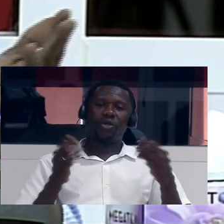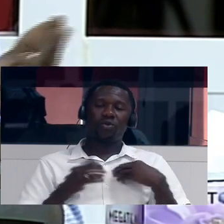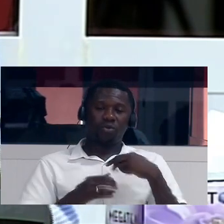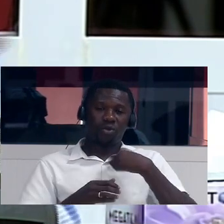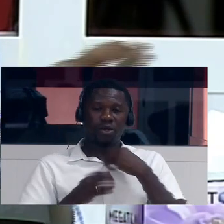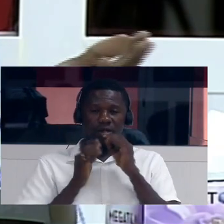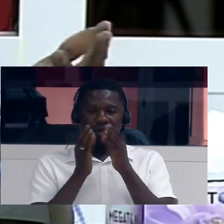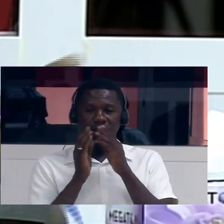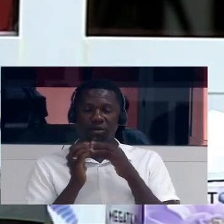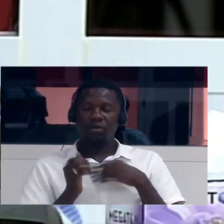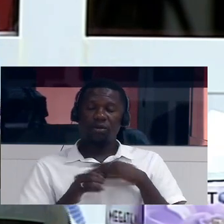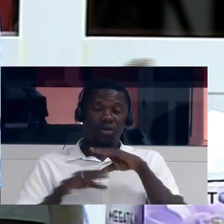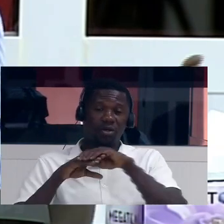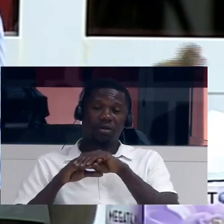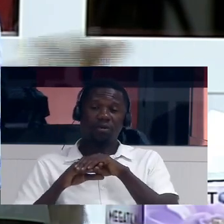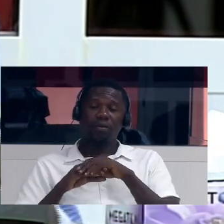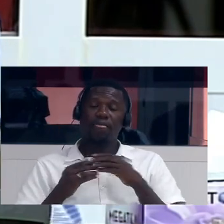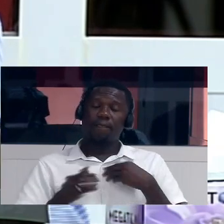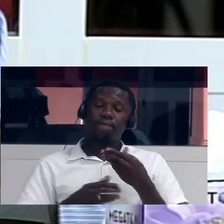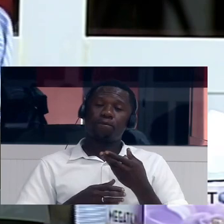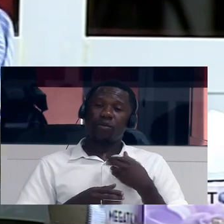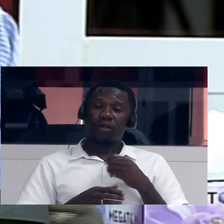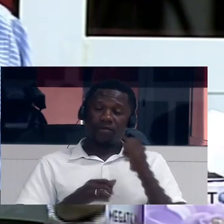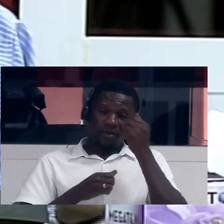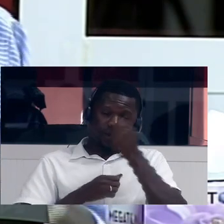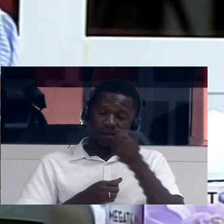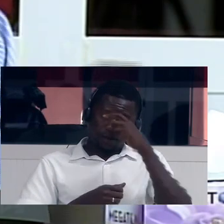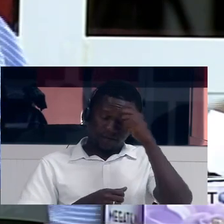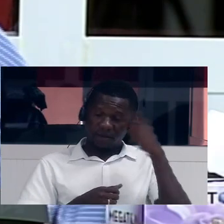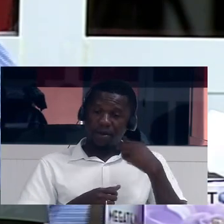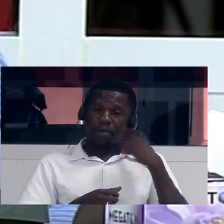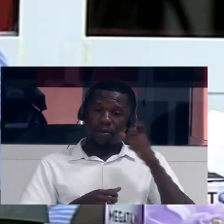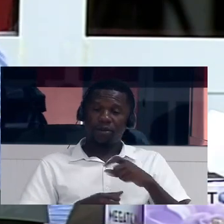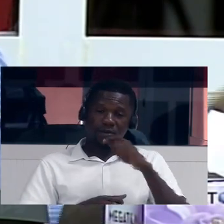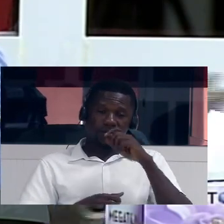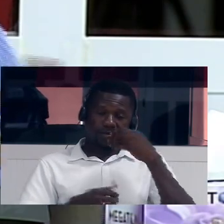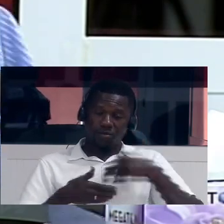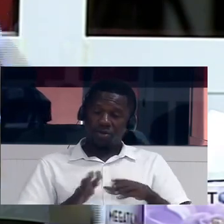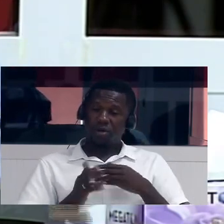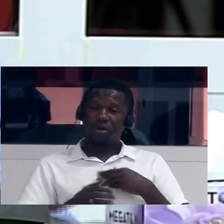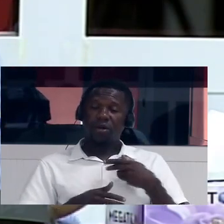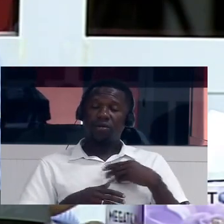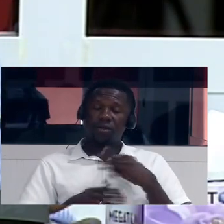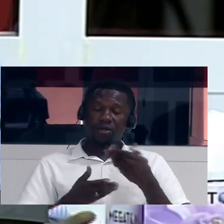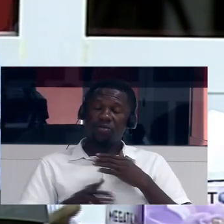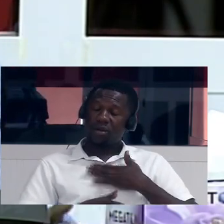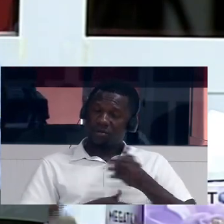saying to colleagues, me, I am a service person born, and I probably will die like that. That's my